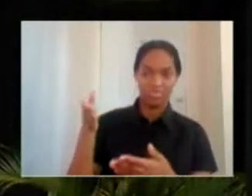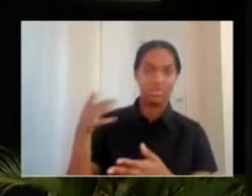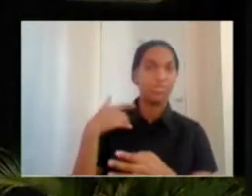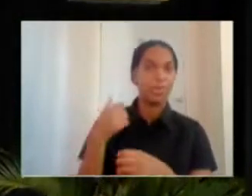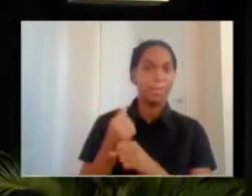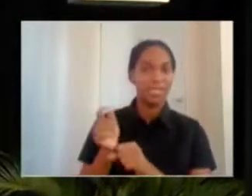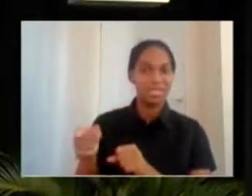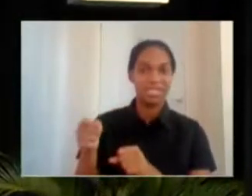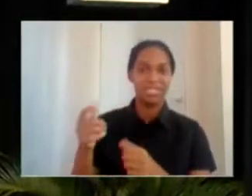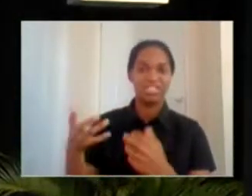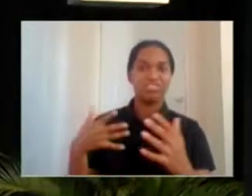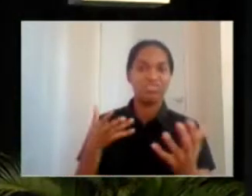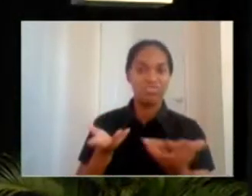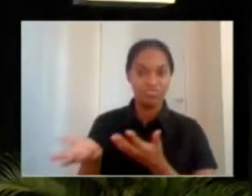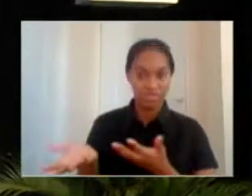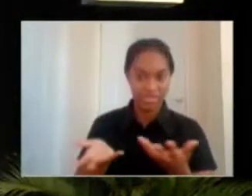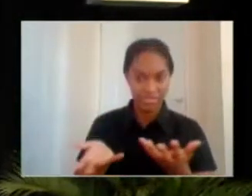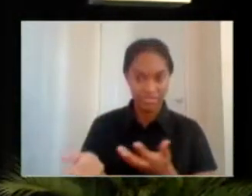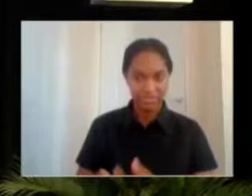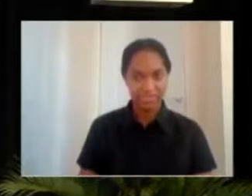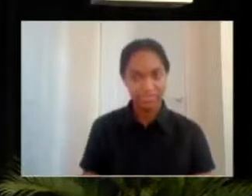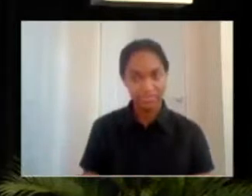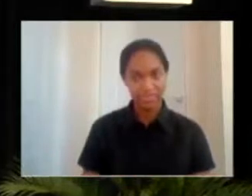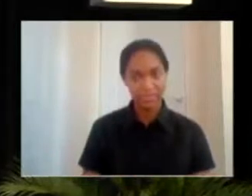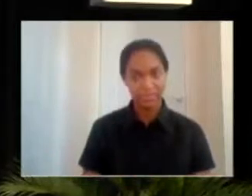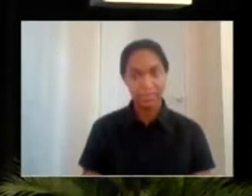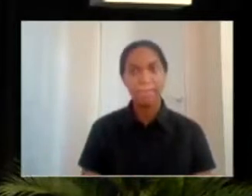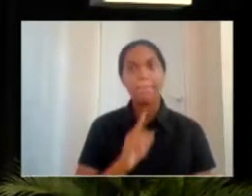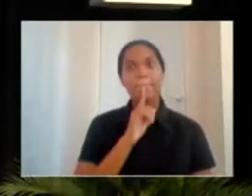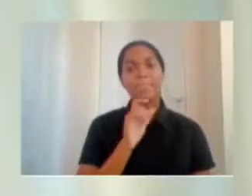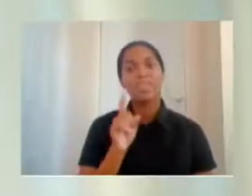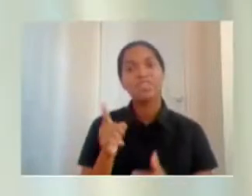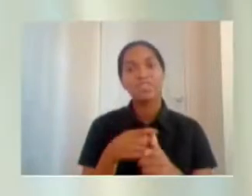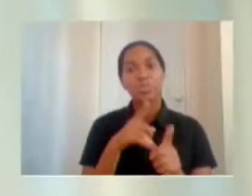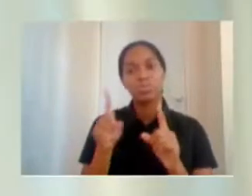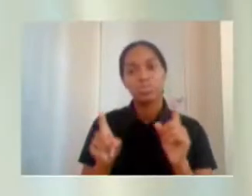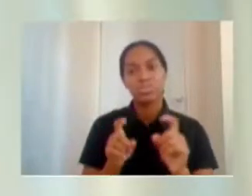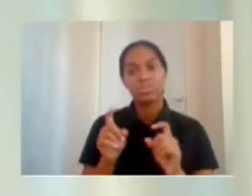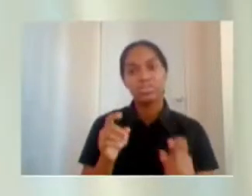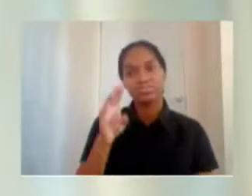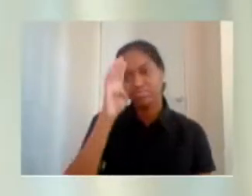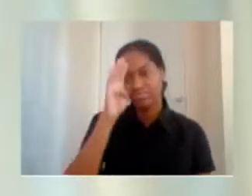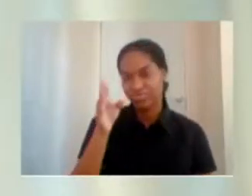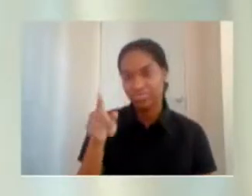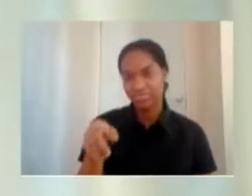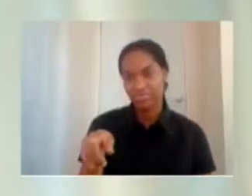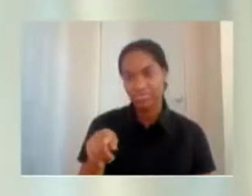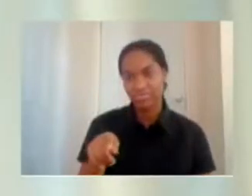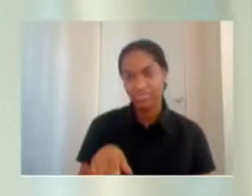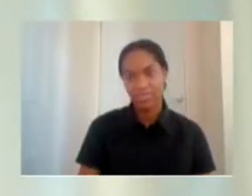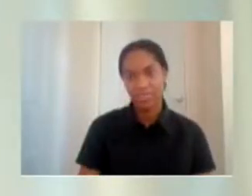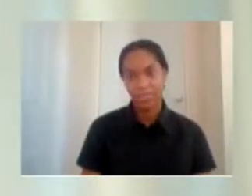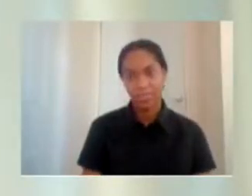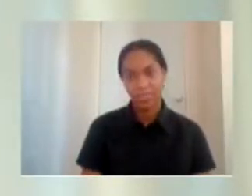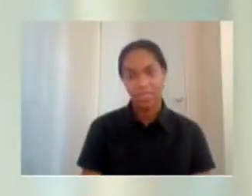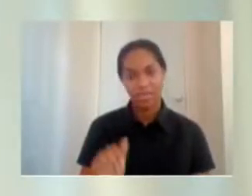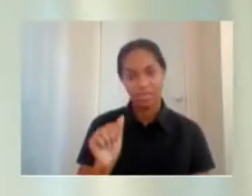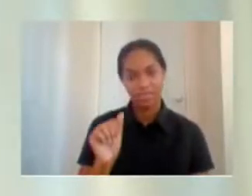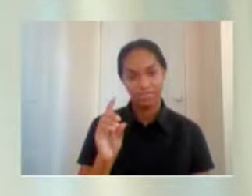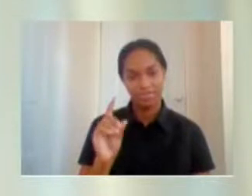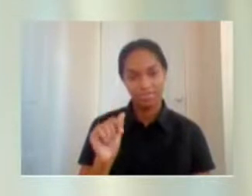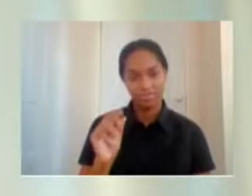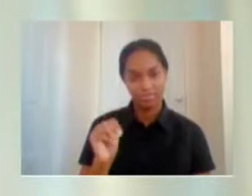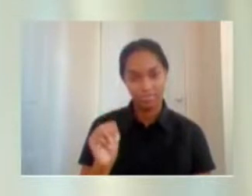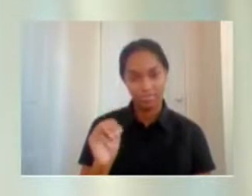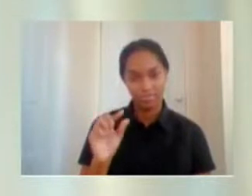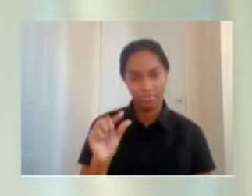possible. So really, the first question I have, really, it's to Adam